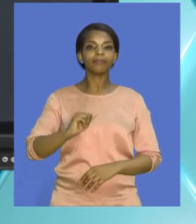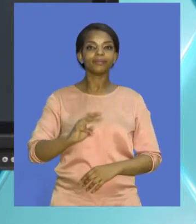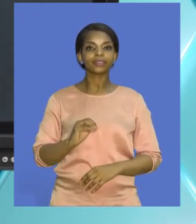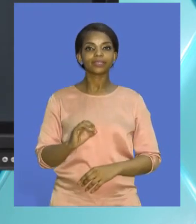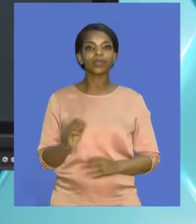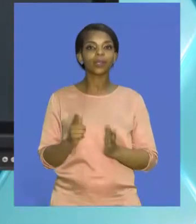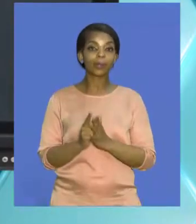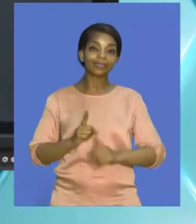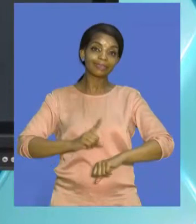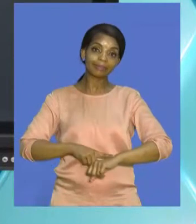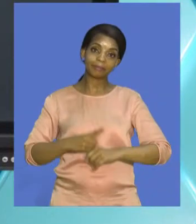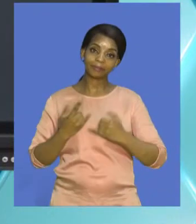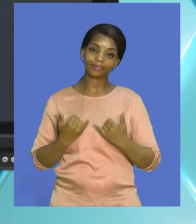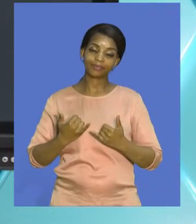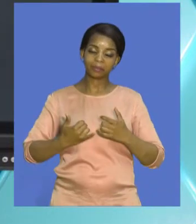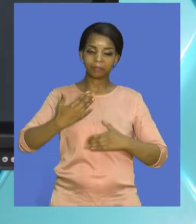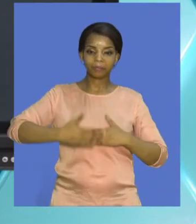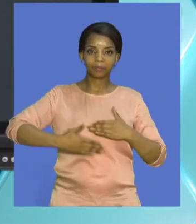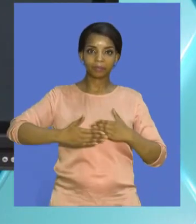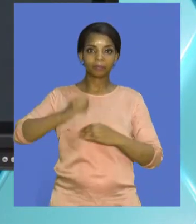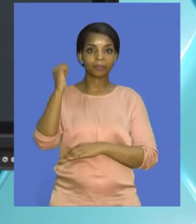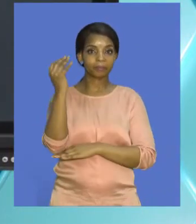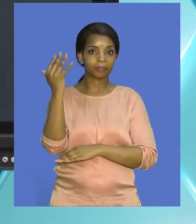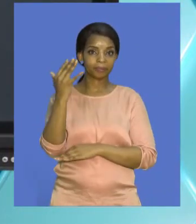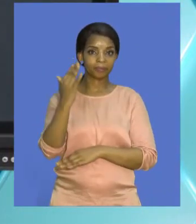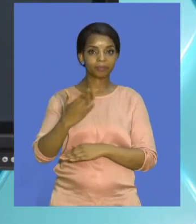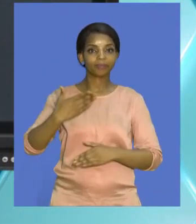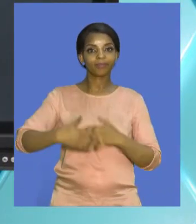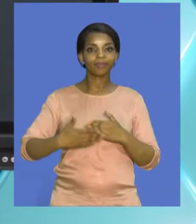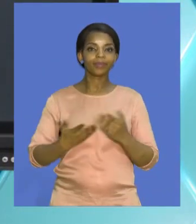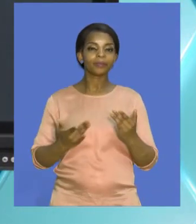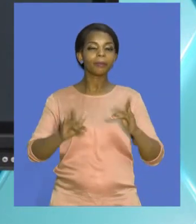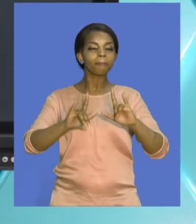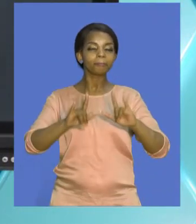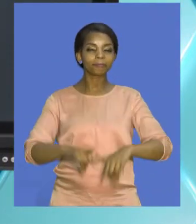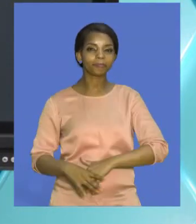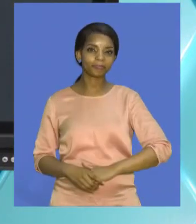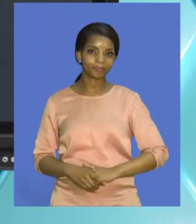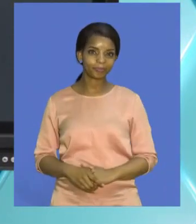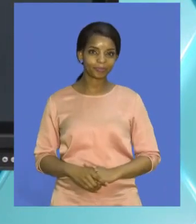reached the end of our session today. For myself, Gr11 PS is cheers and bye-bye for now.